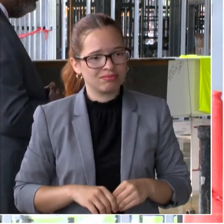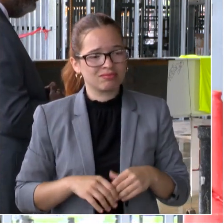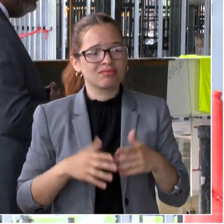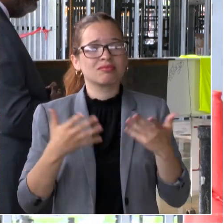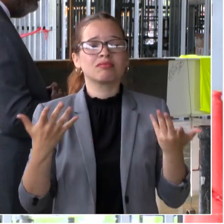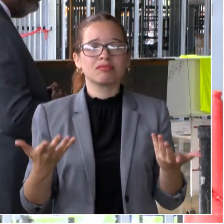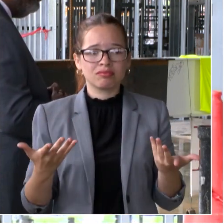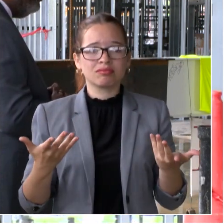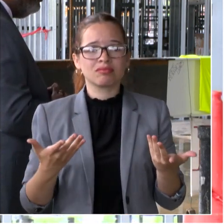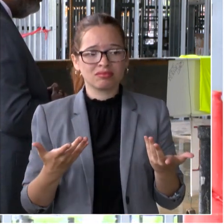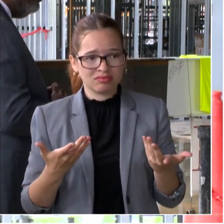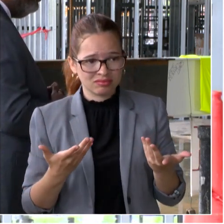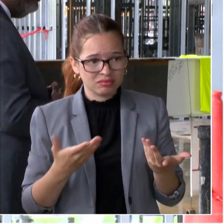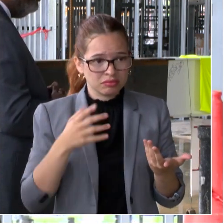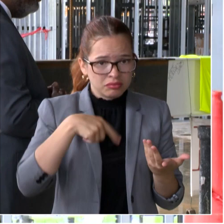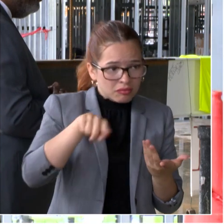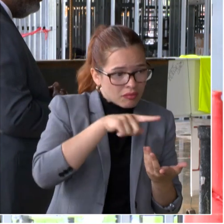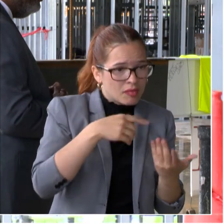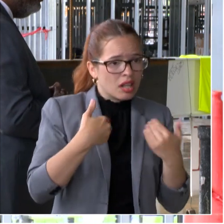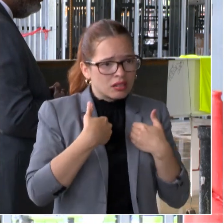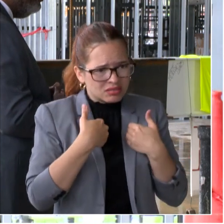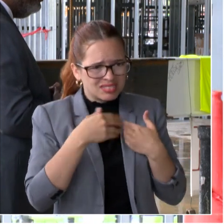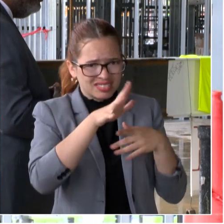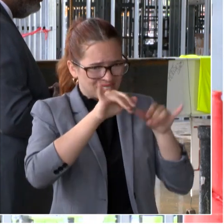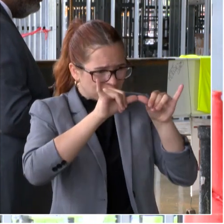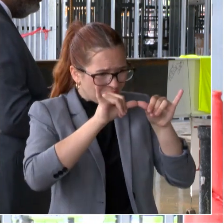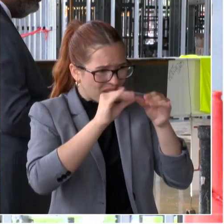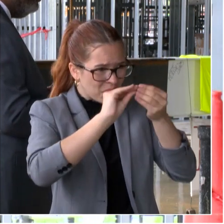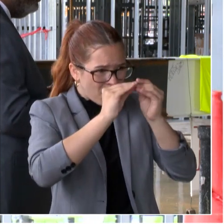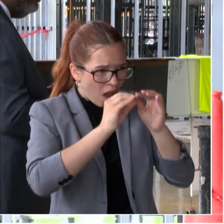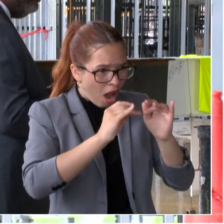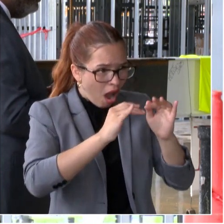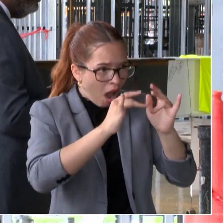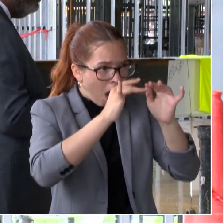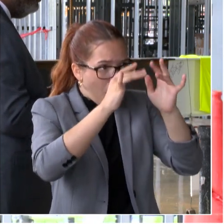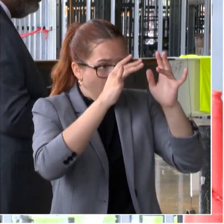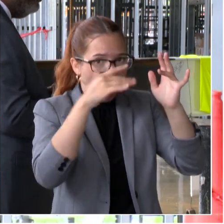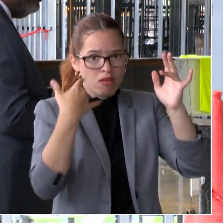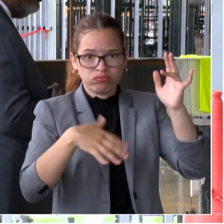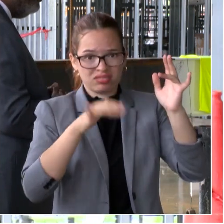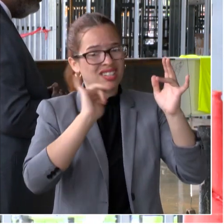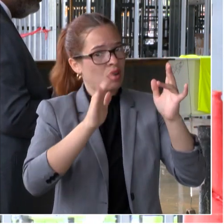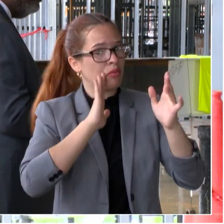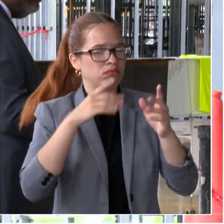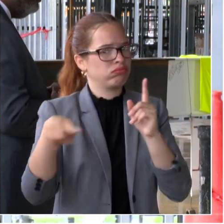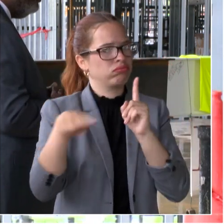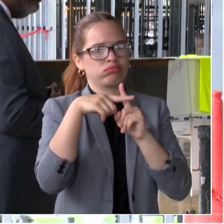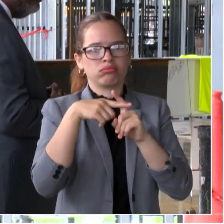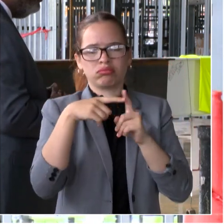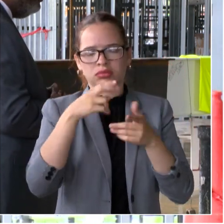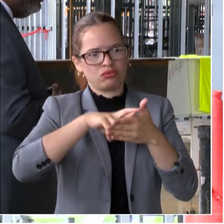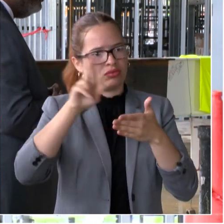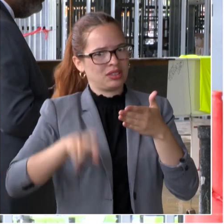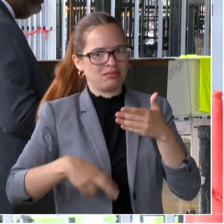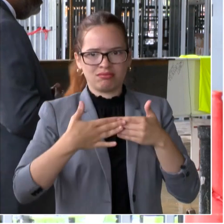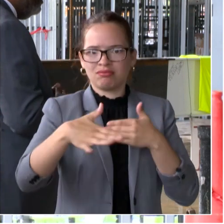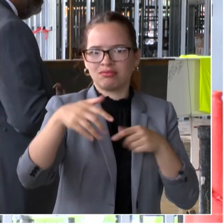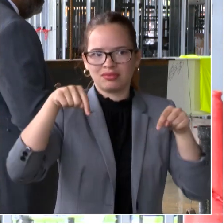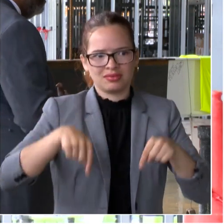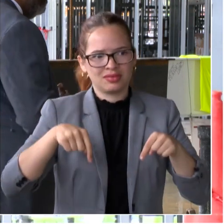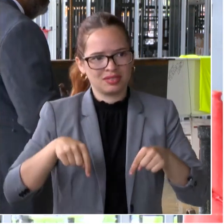order to make sure we truly transform the healthcare in our city and that we change